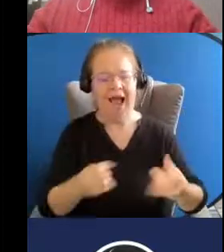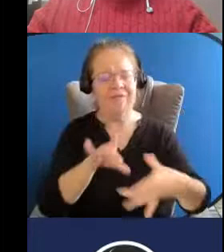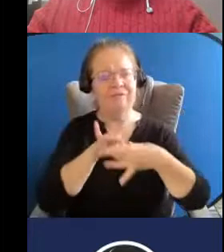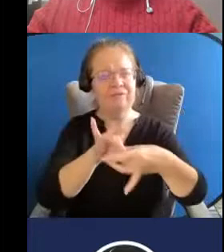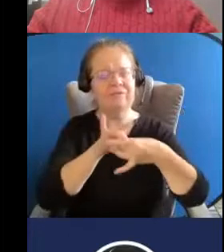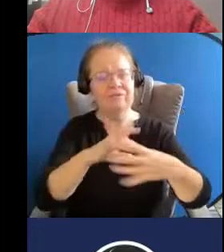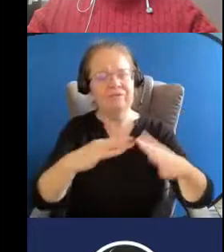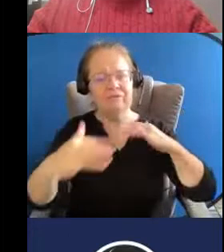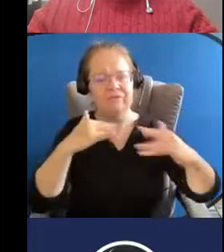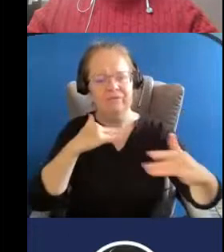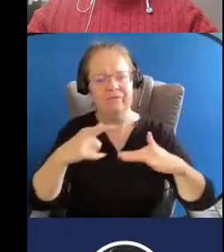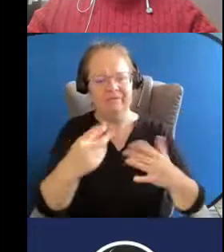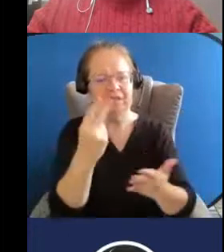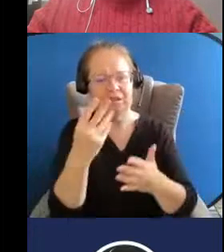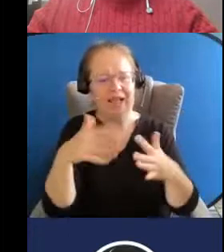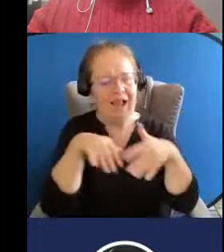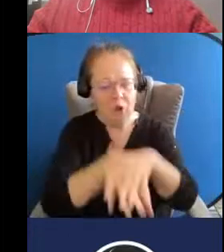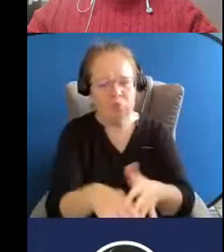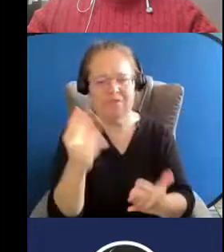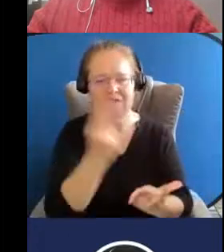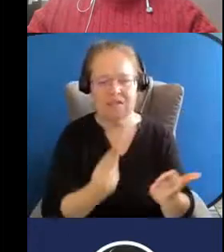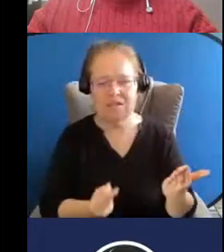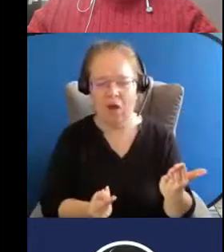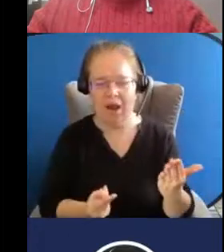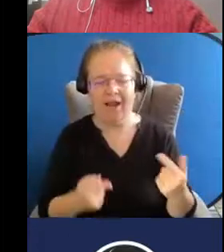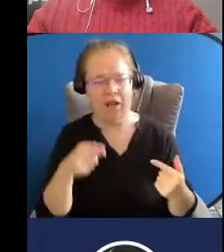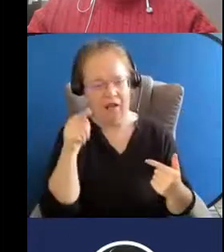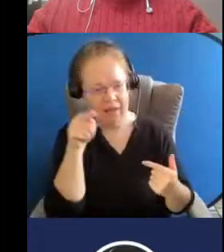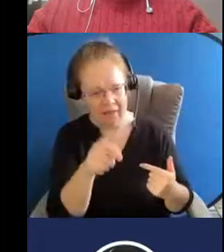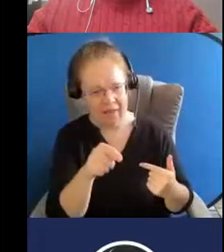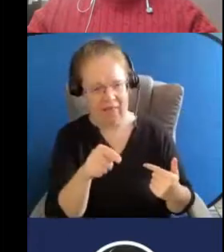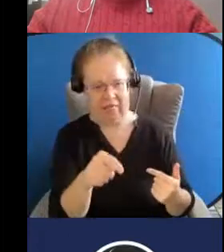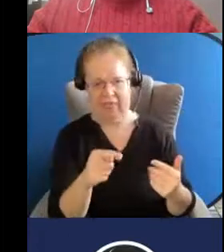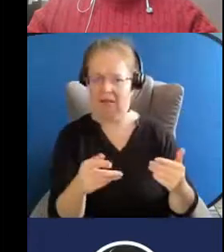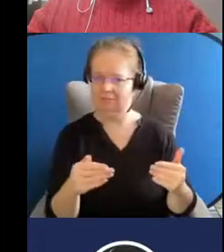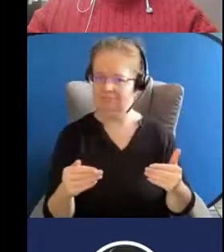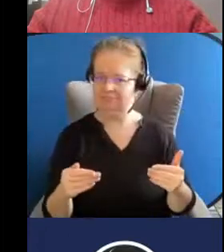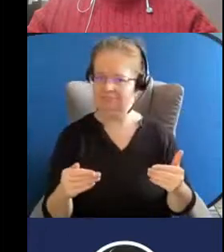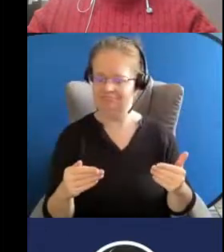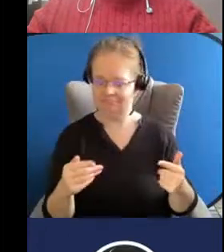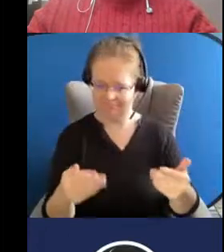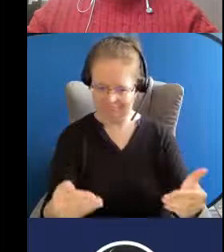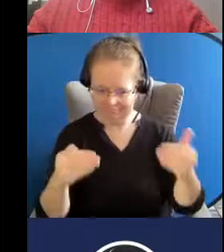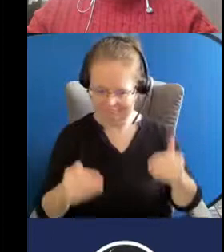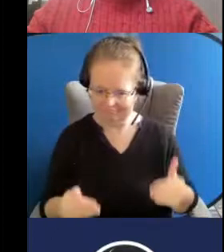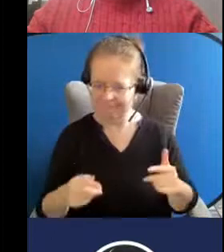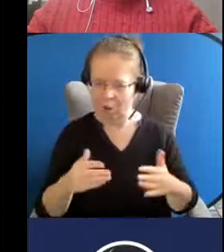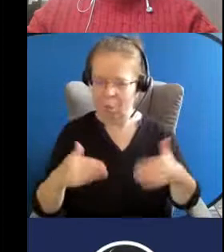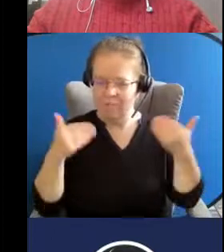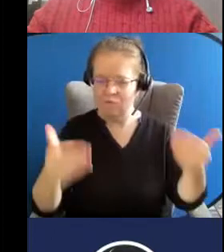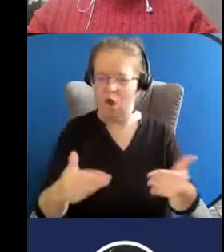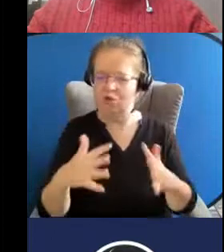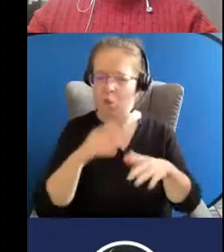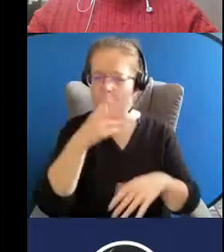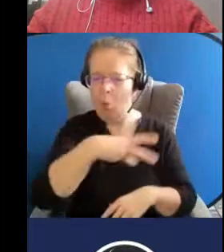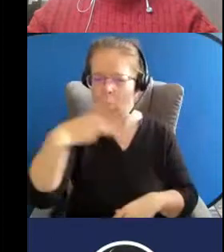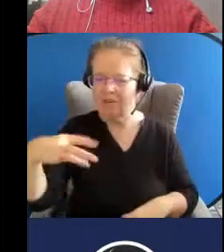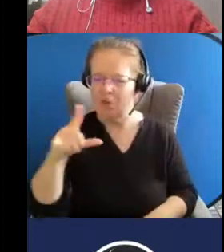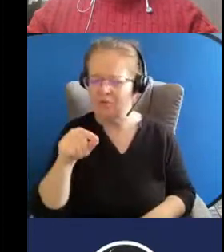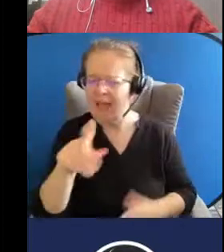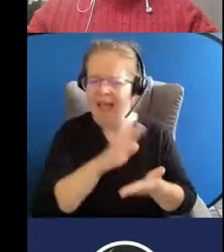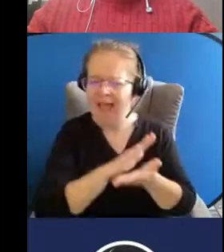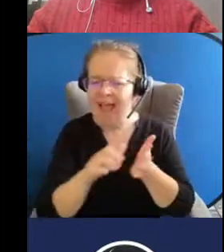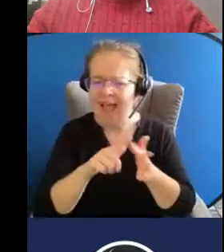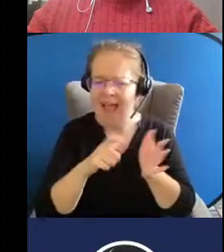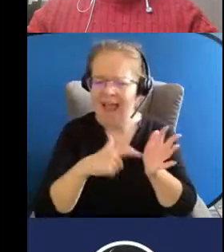this all-inclusive design, really taking the forefront inside of Windows 11. And Hector, I think you've got even some of the